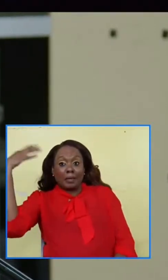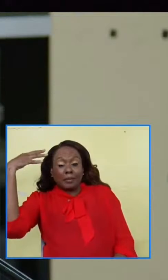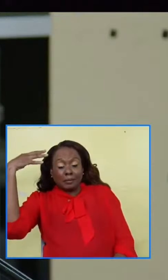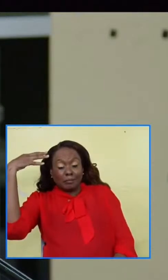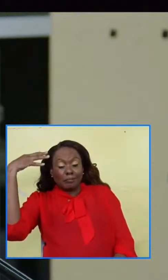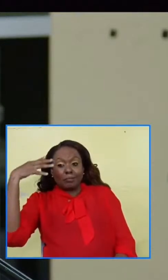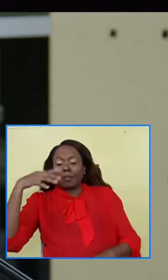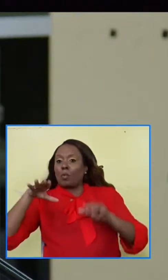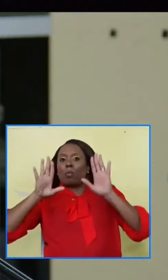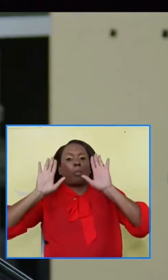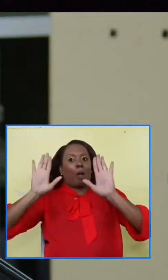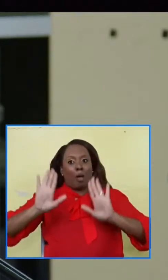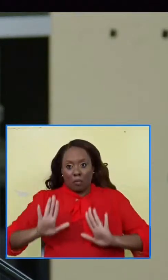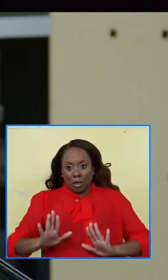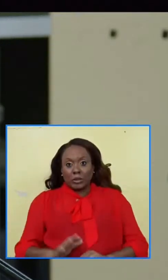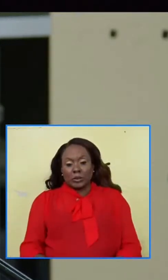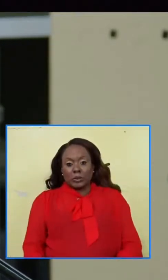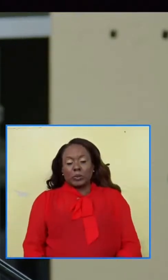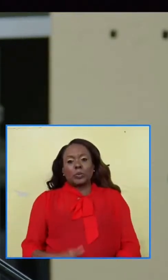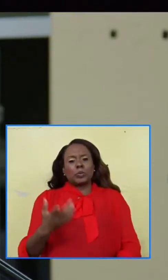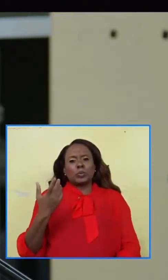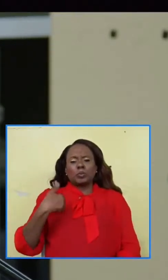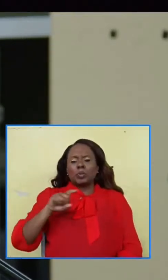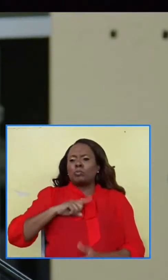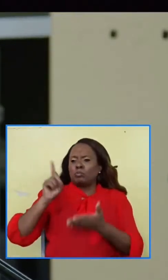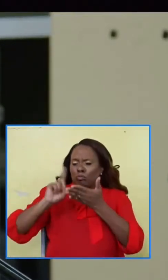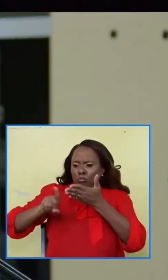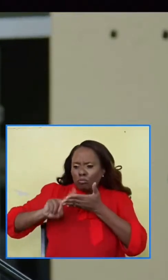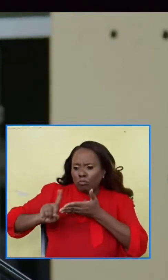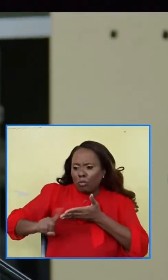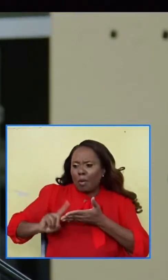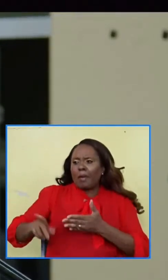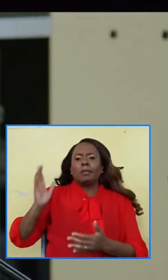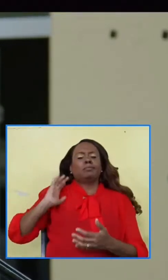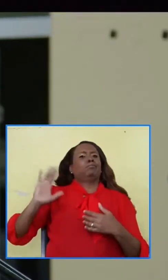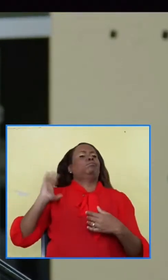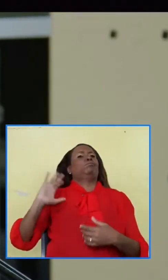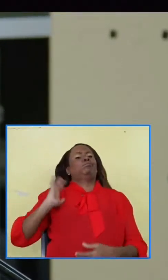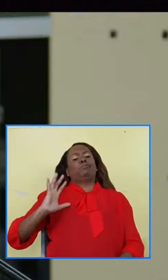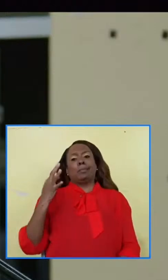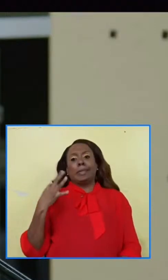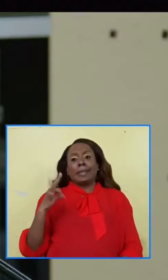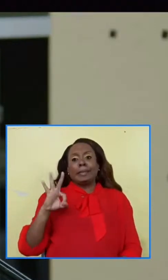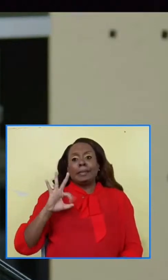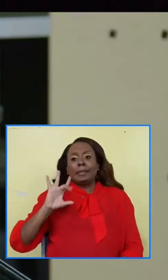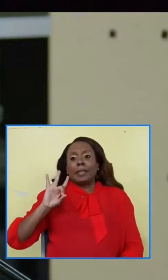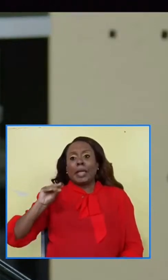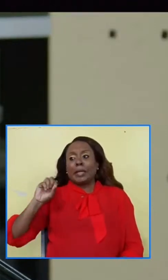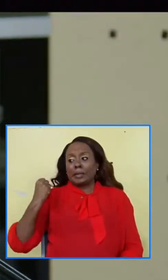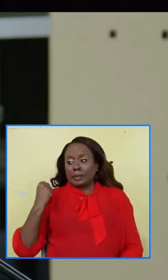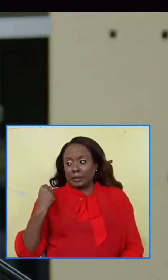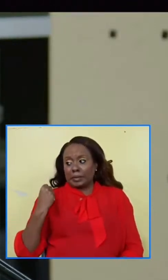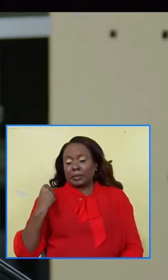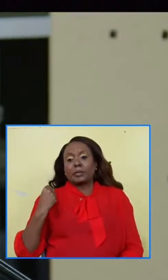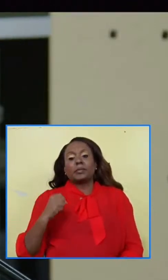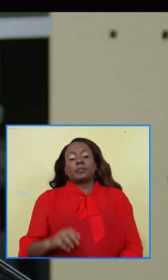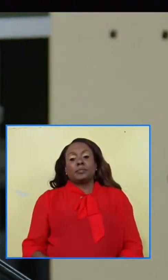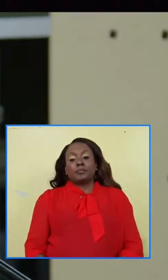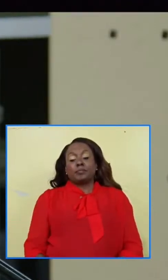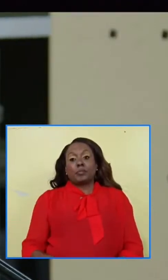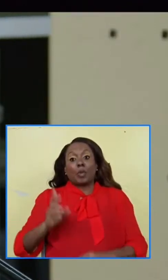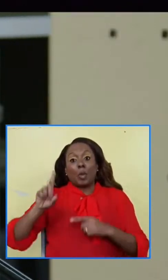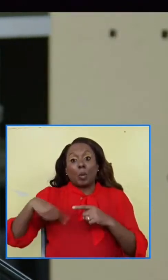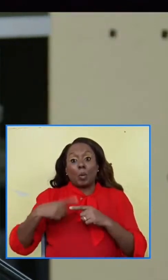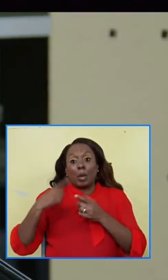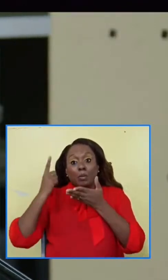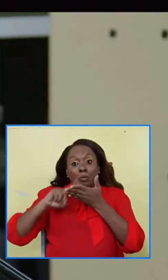It was researched since the 80s, and the researchers